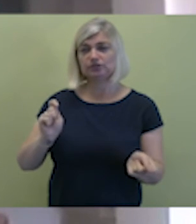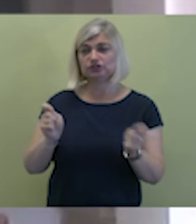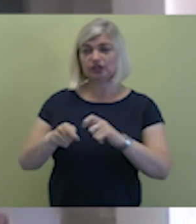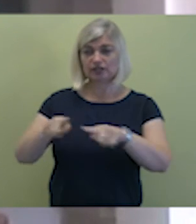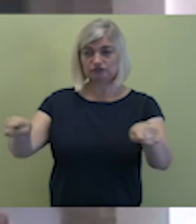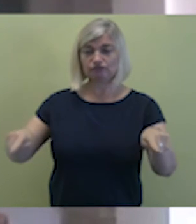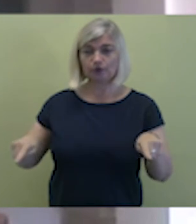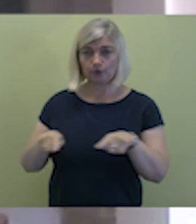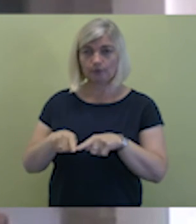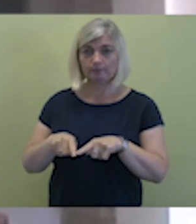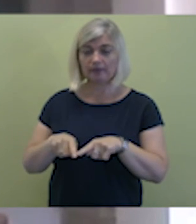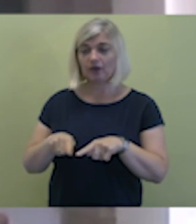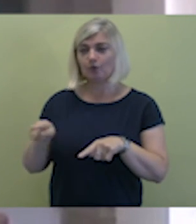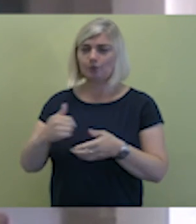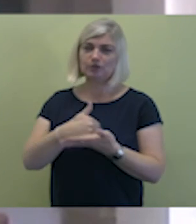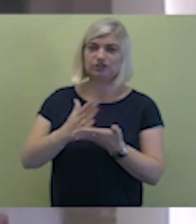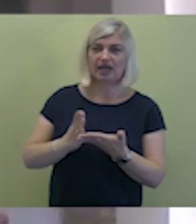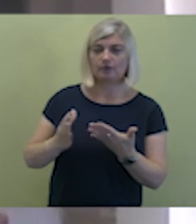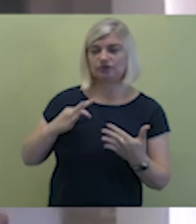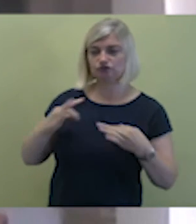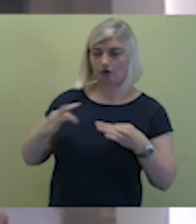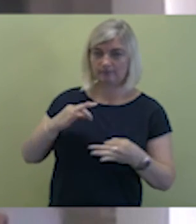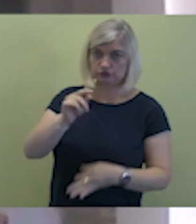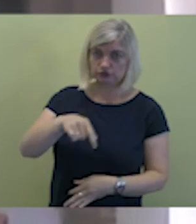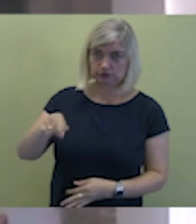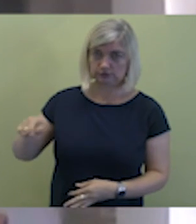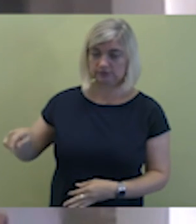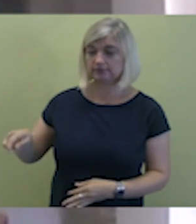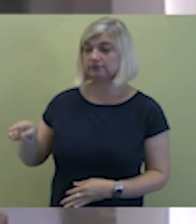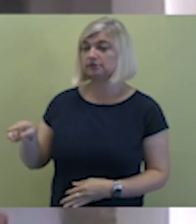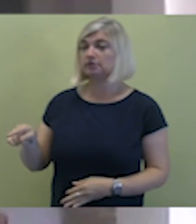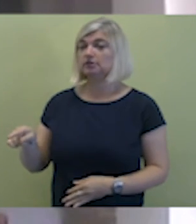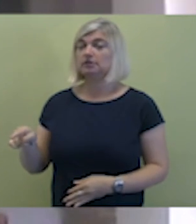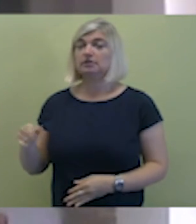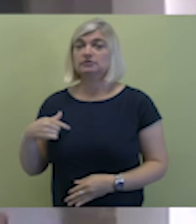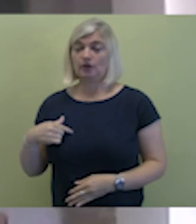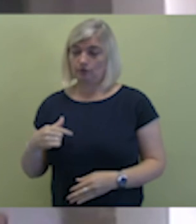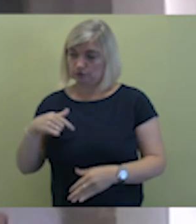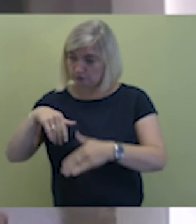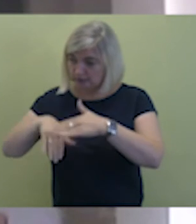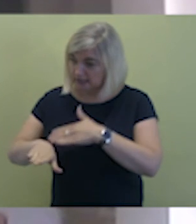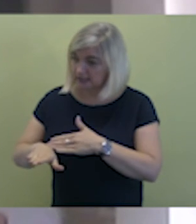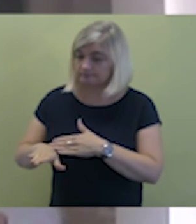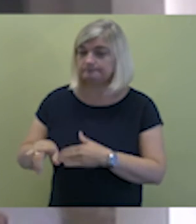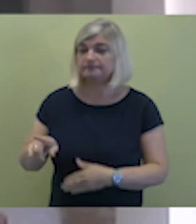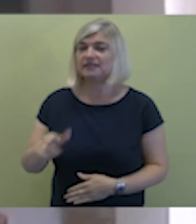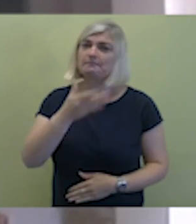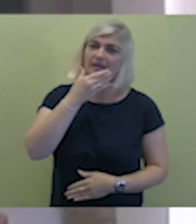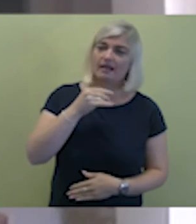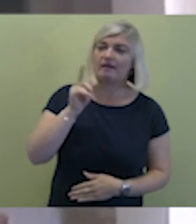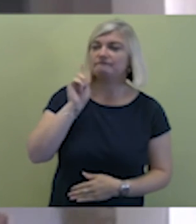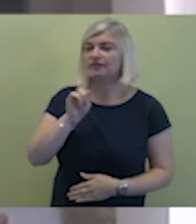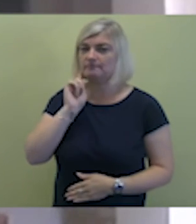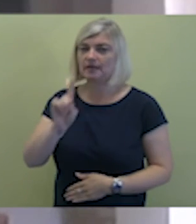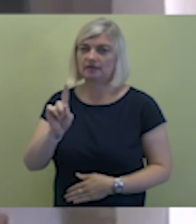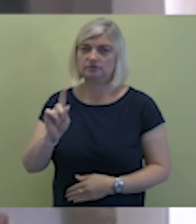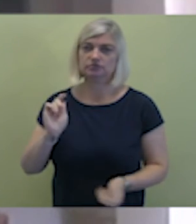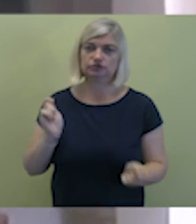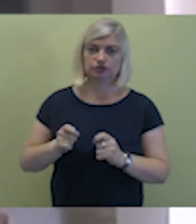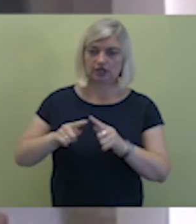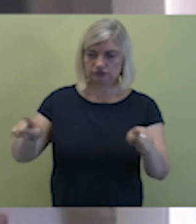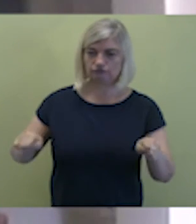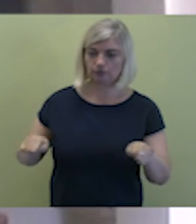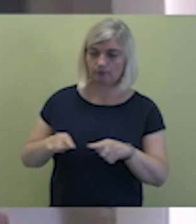changing rooms, which are for us and the drama students. So obviously you can make sure that you're in the correct kit, and male and female changing